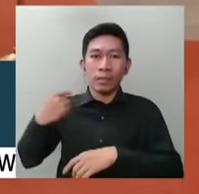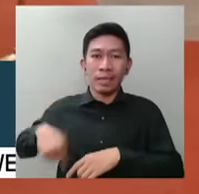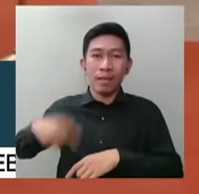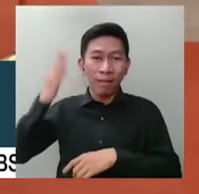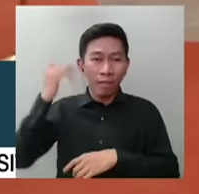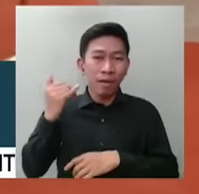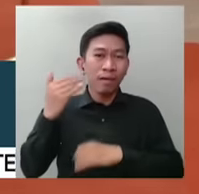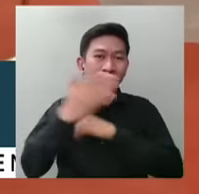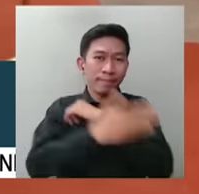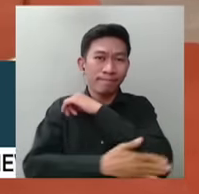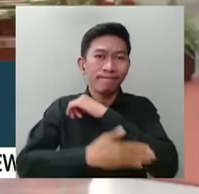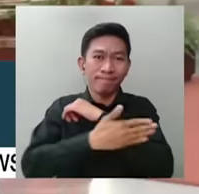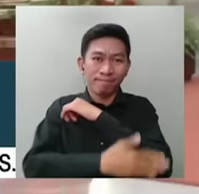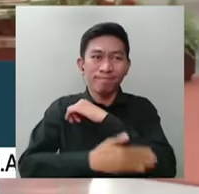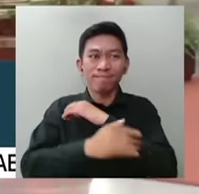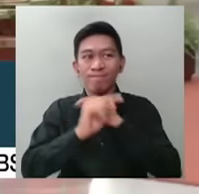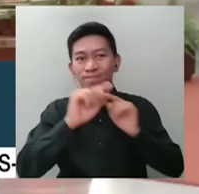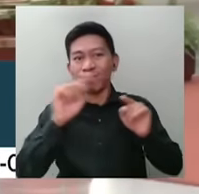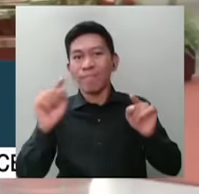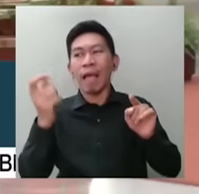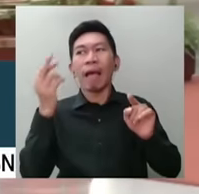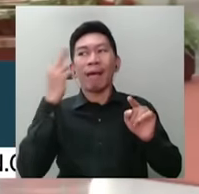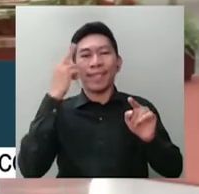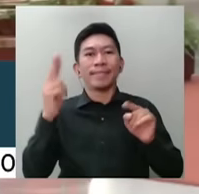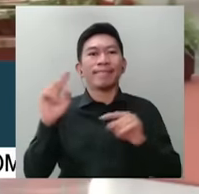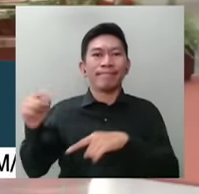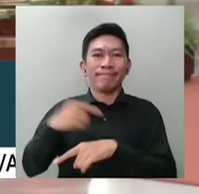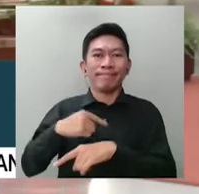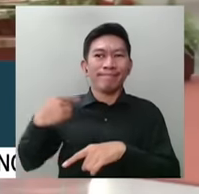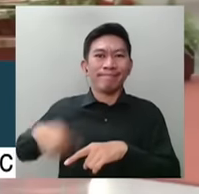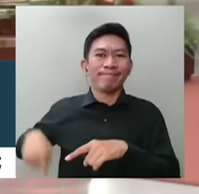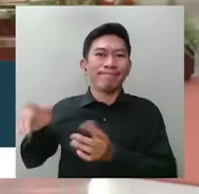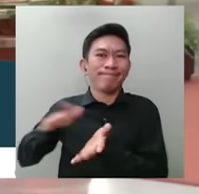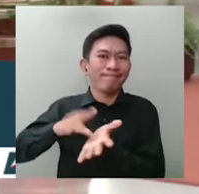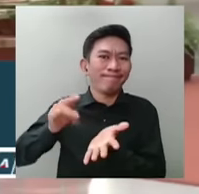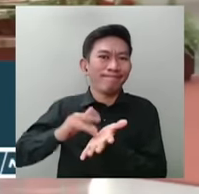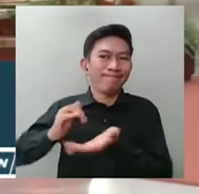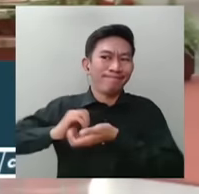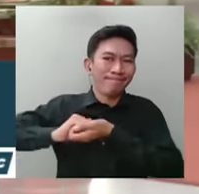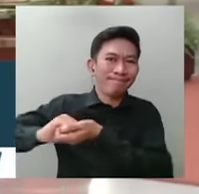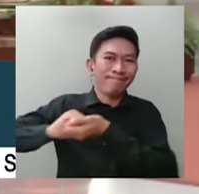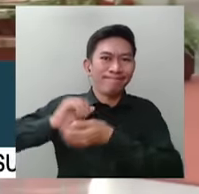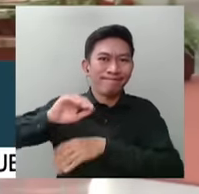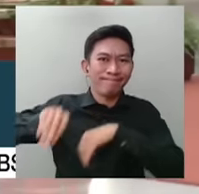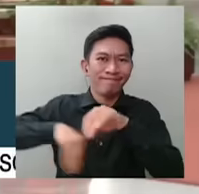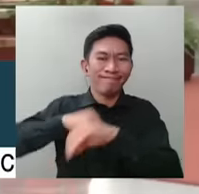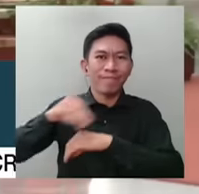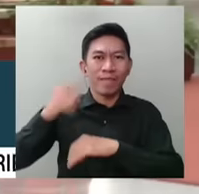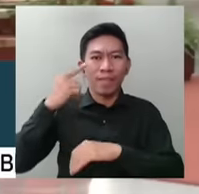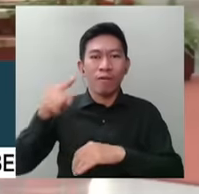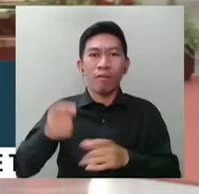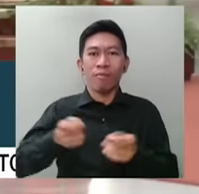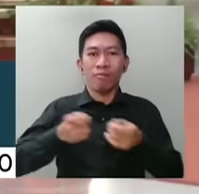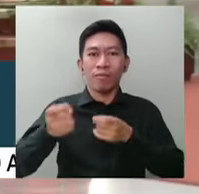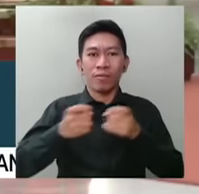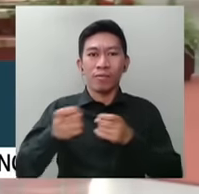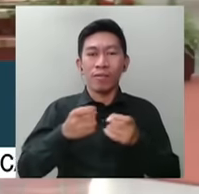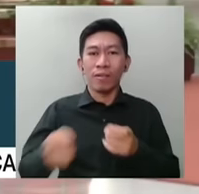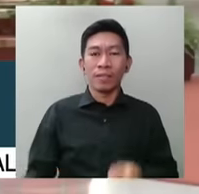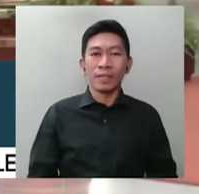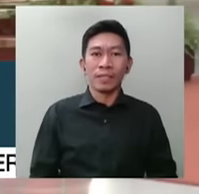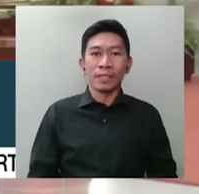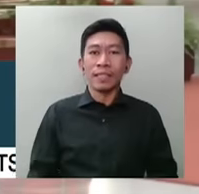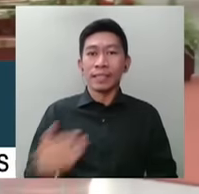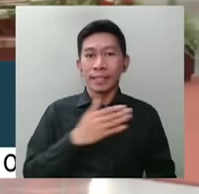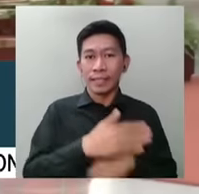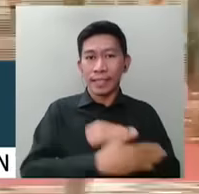countries are also realizing how China is using economic interdependence as a leverage against countries that, of course, have territorial disputes with